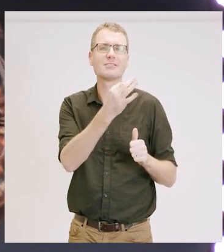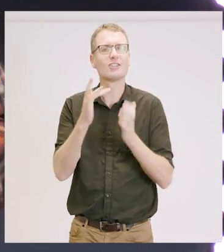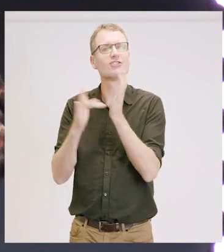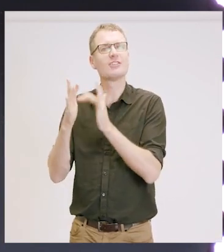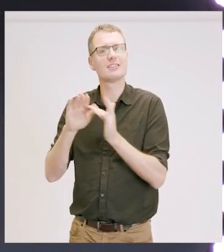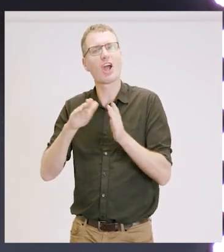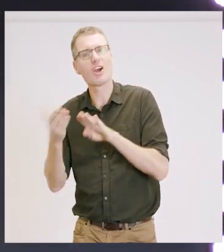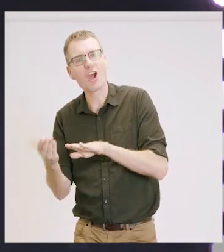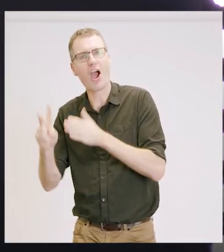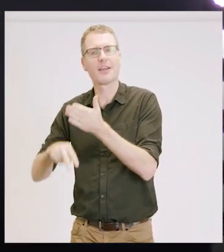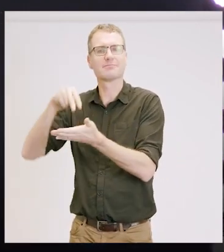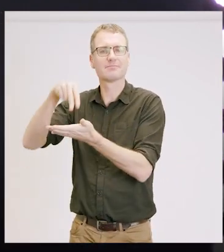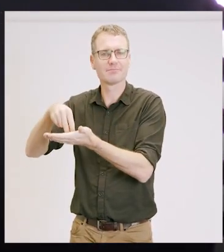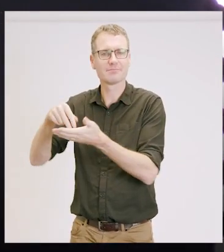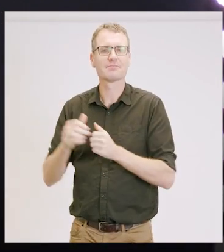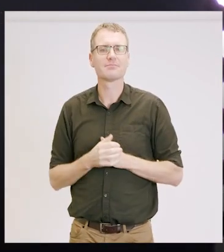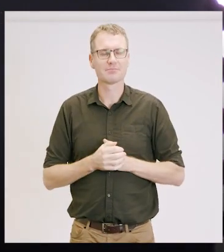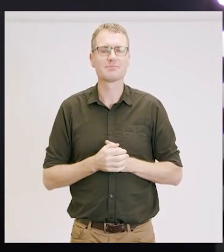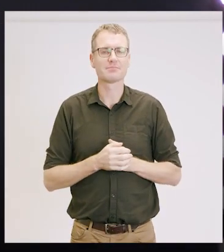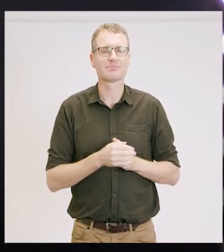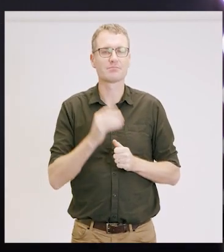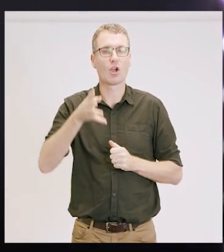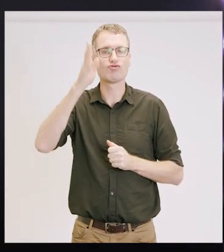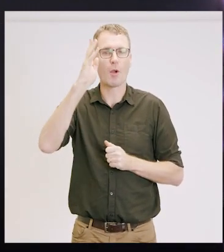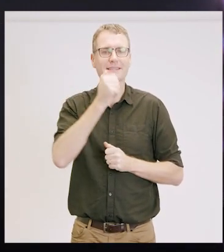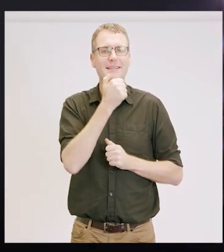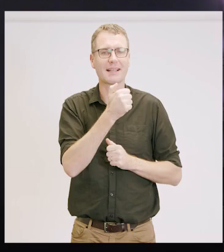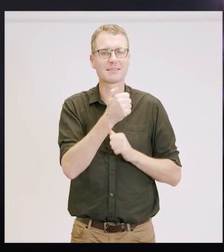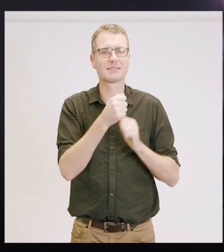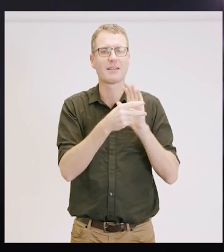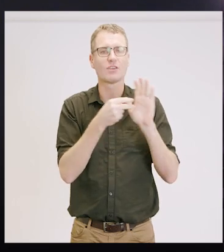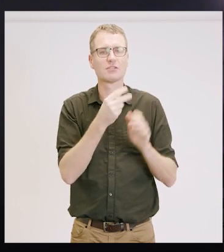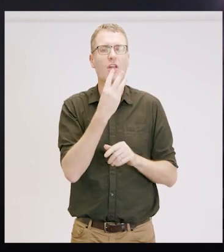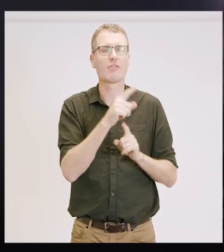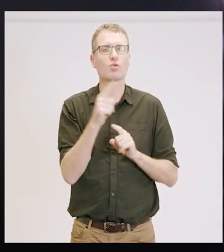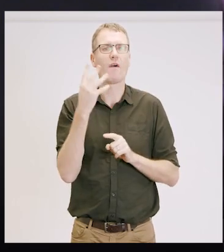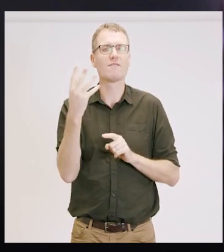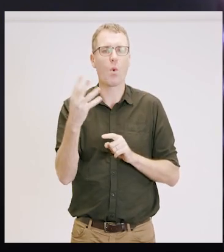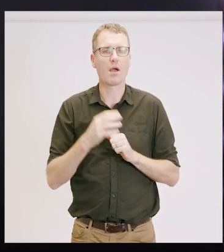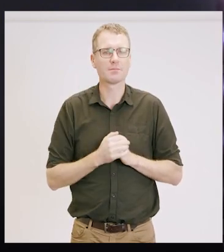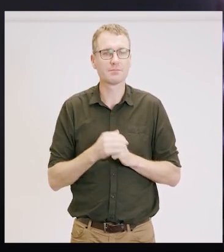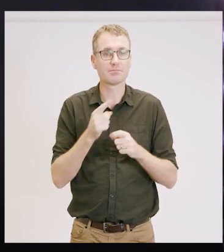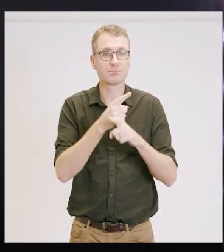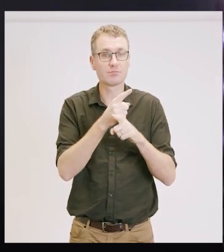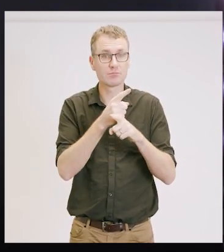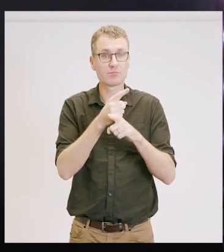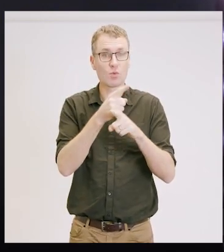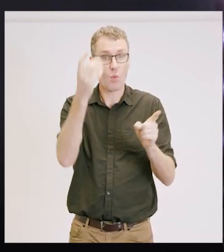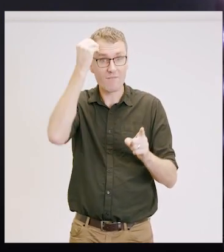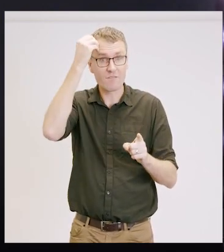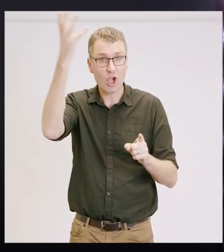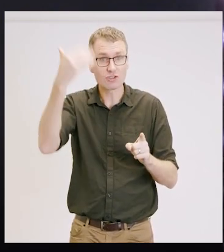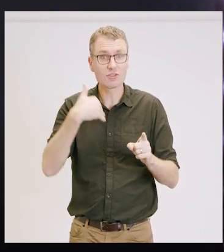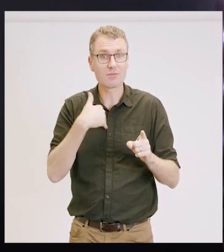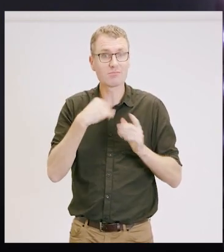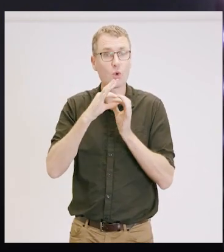of the death and resurrection of Jesus. Romans 6 verse 3, have you forgotten that when we were joined with Jesus Christ in baptism, there it is again,